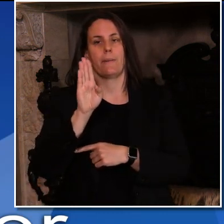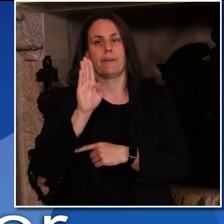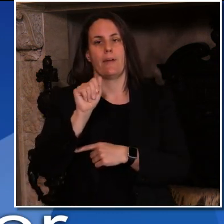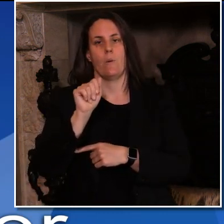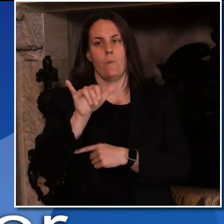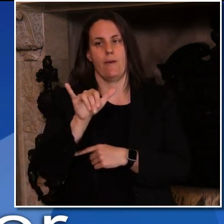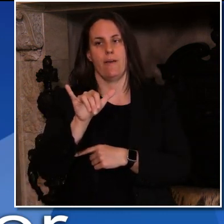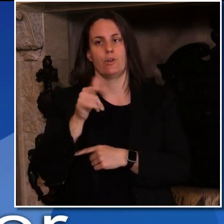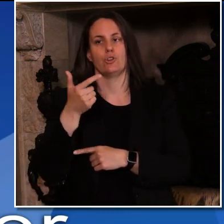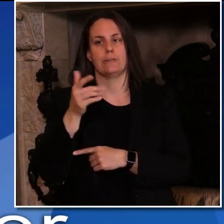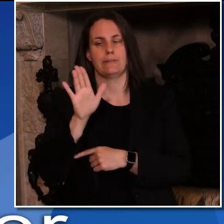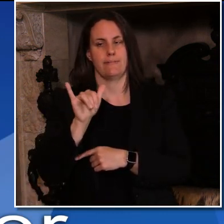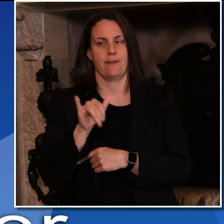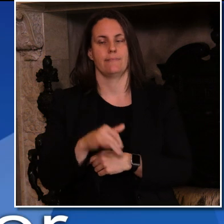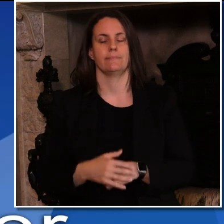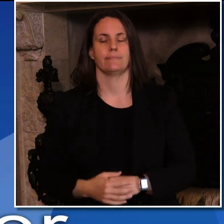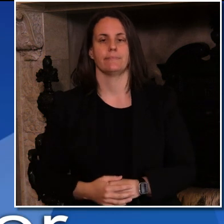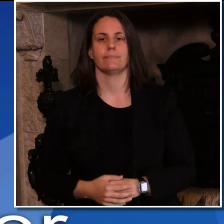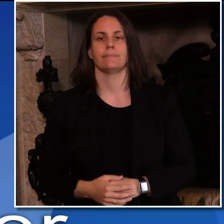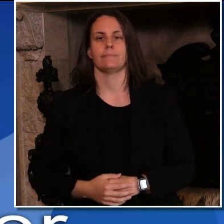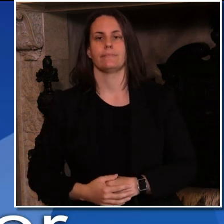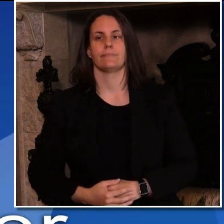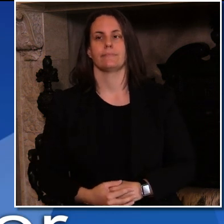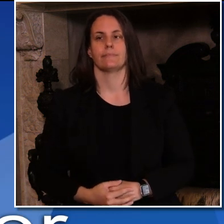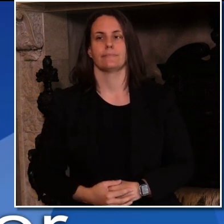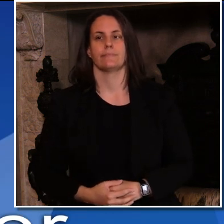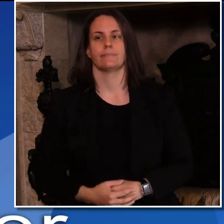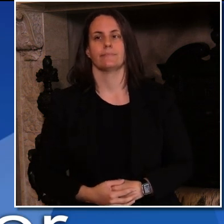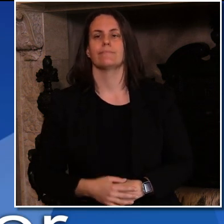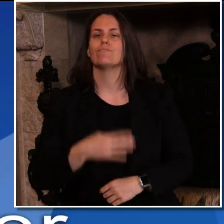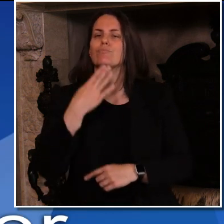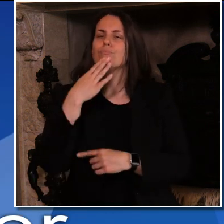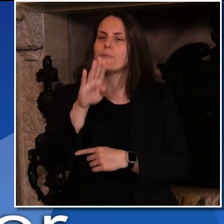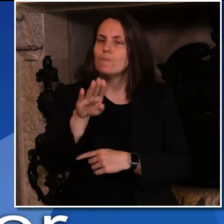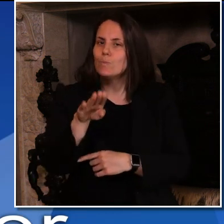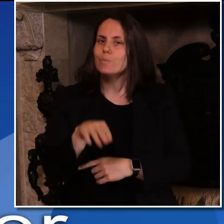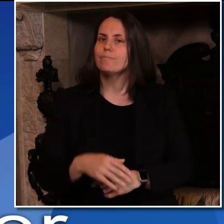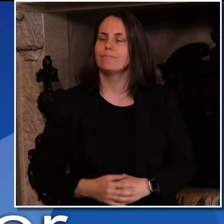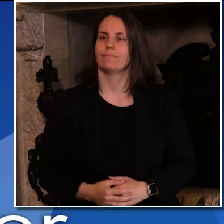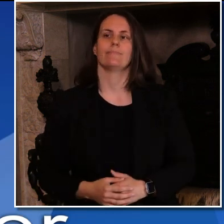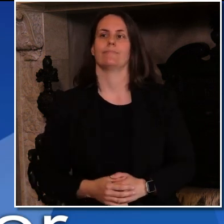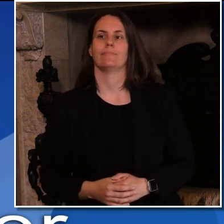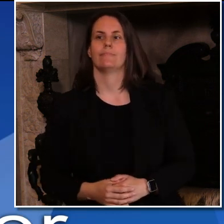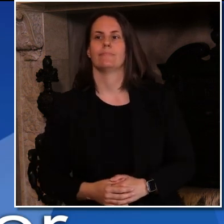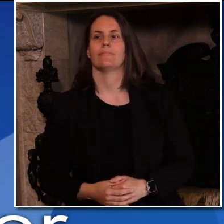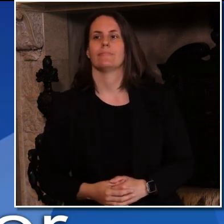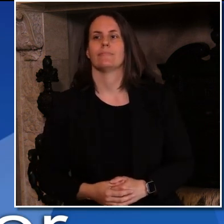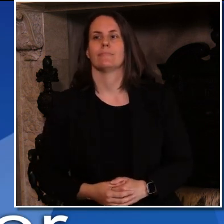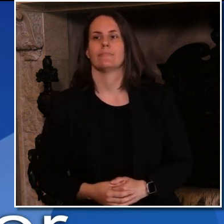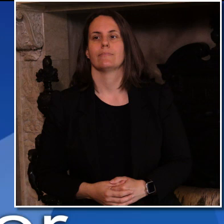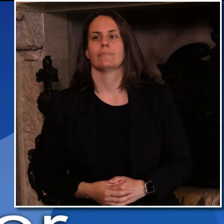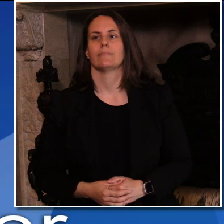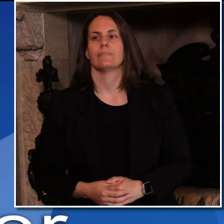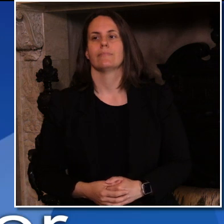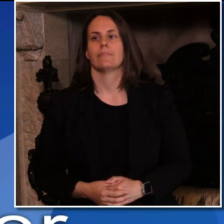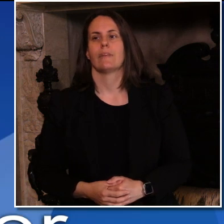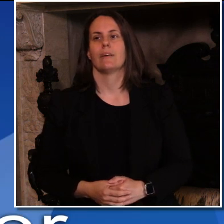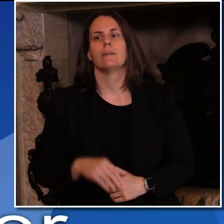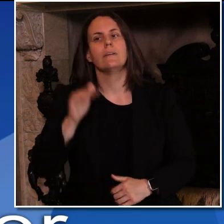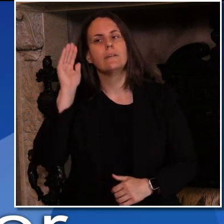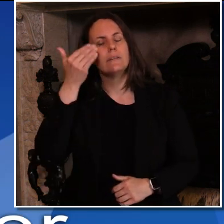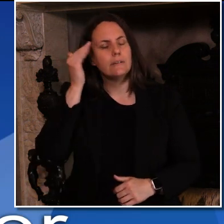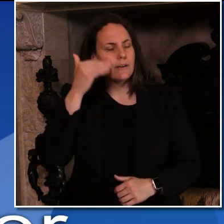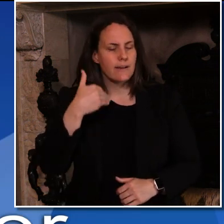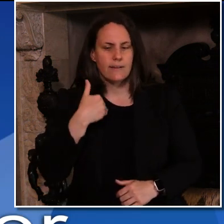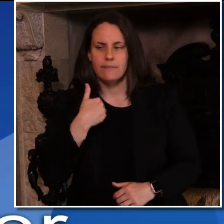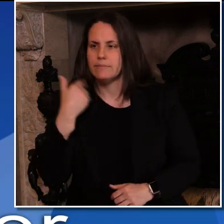afternoon. Voces de la Frontera copied the governor's office and DHS on a communication on April 13th about concerns that workers had